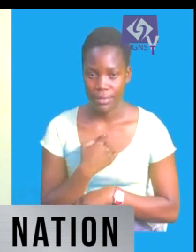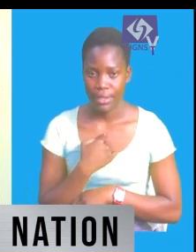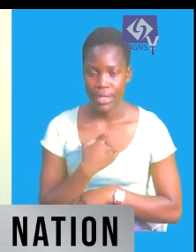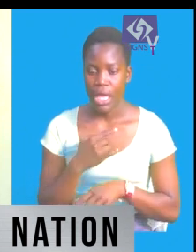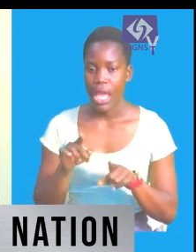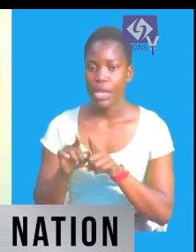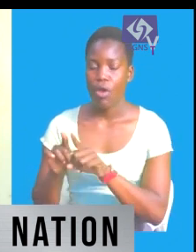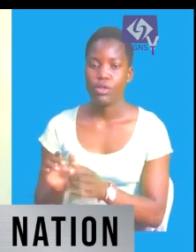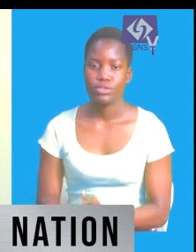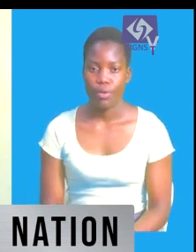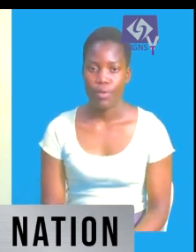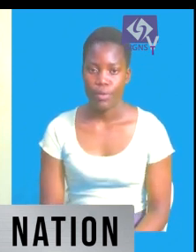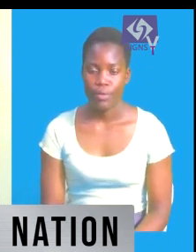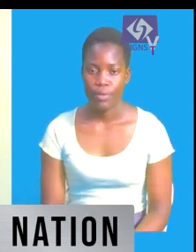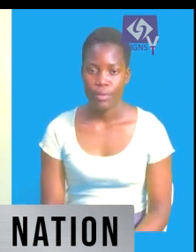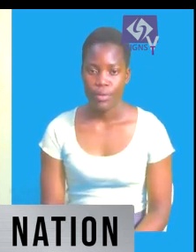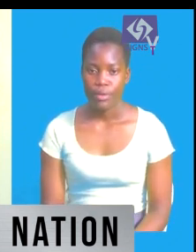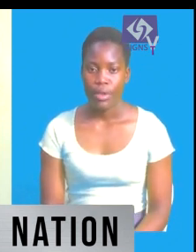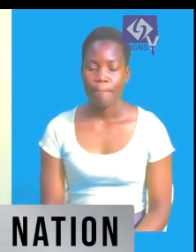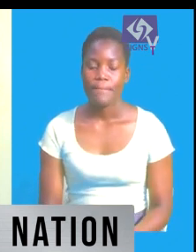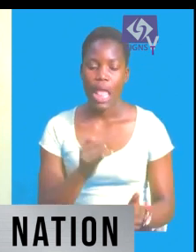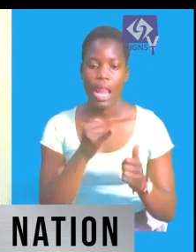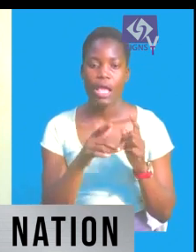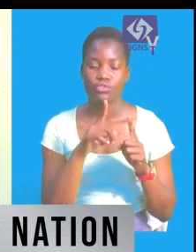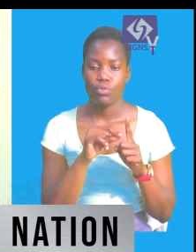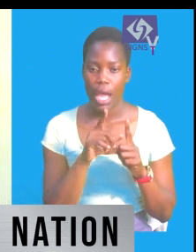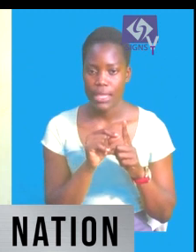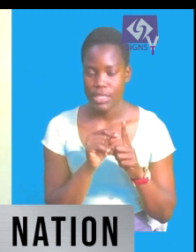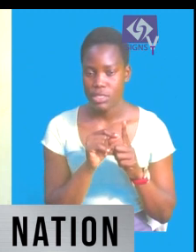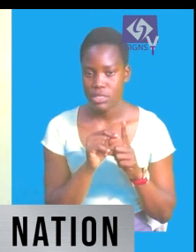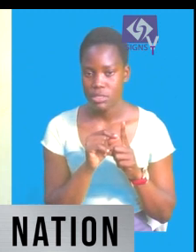And my parting shot is,